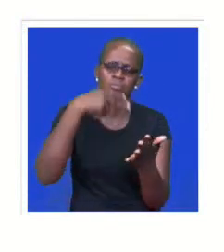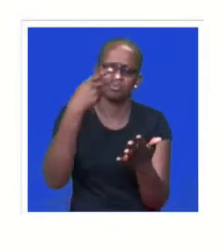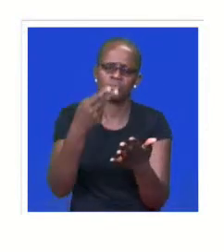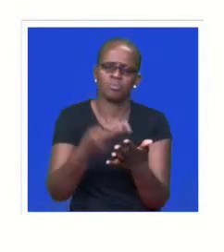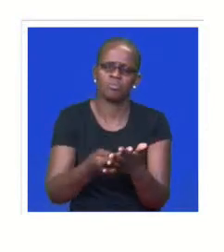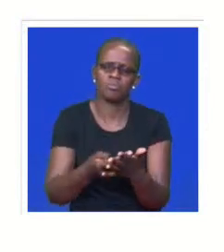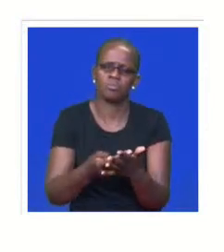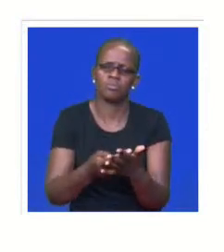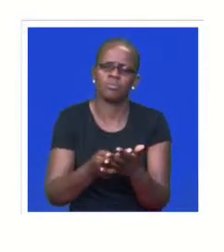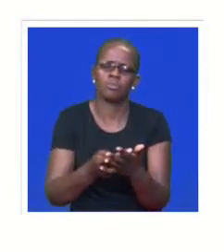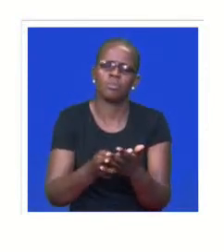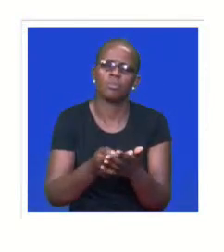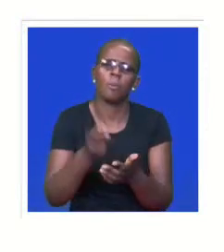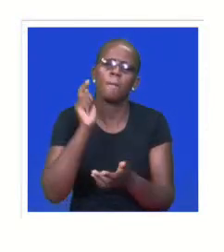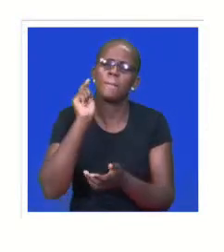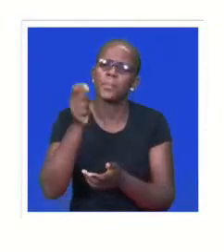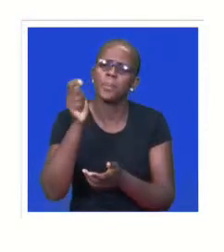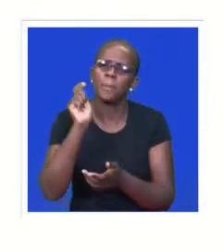downstairs,